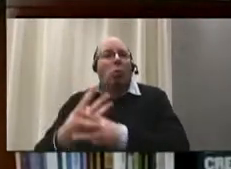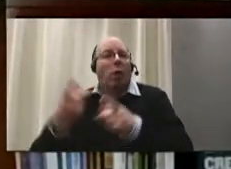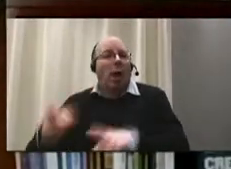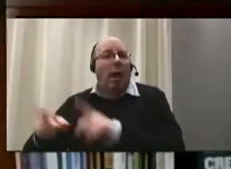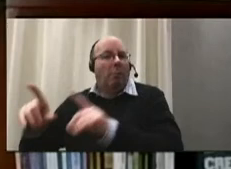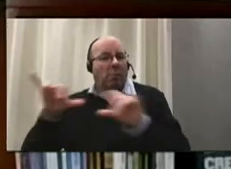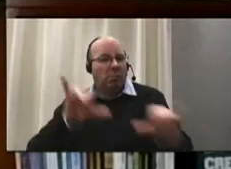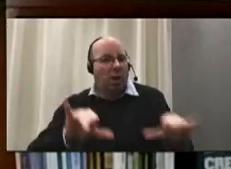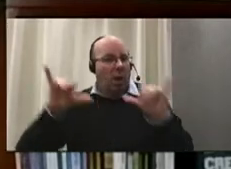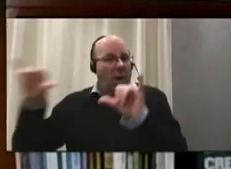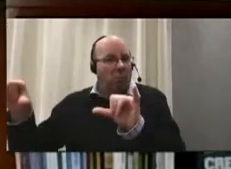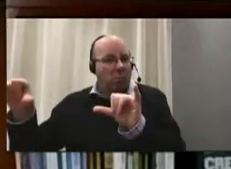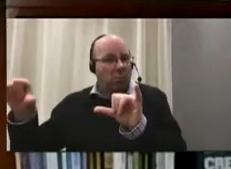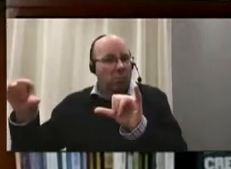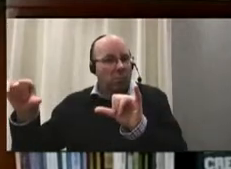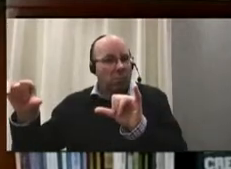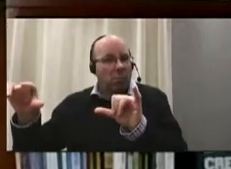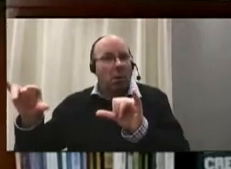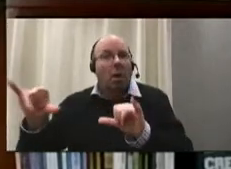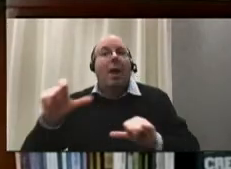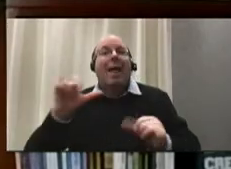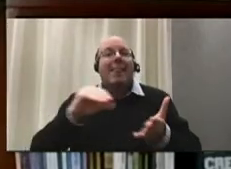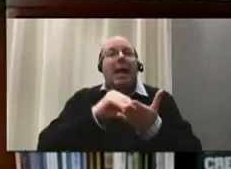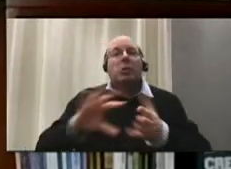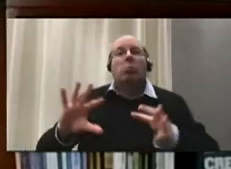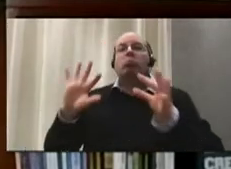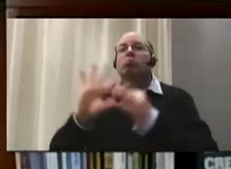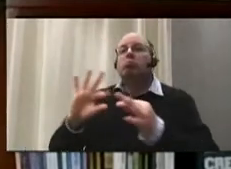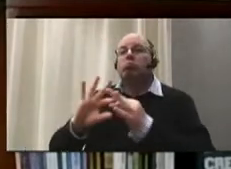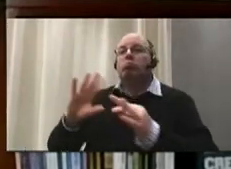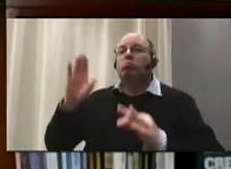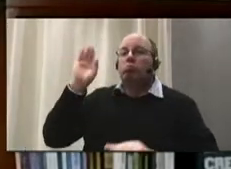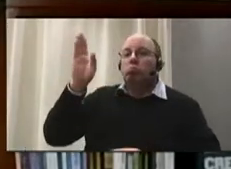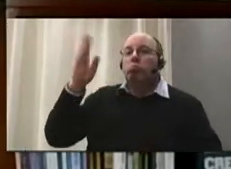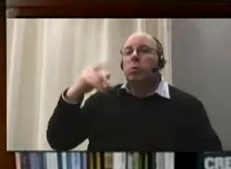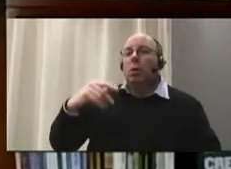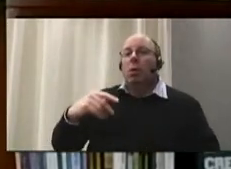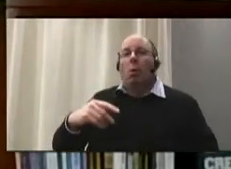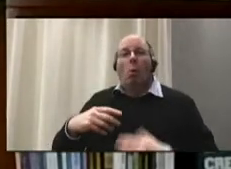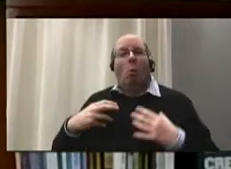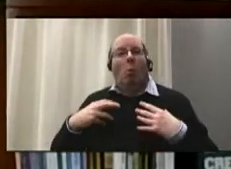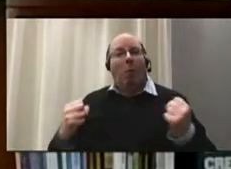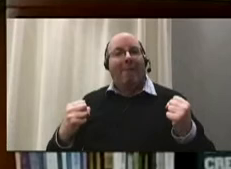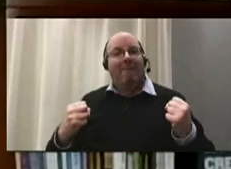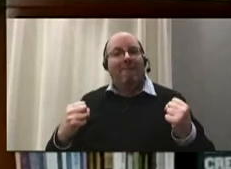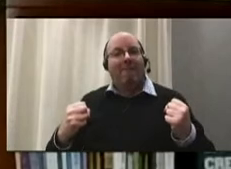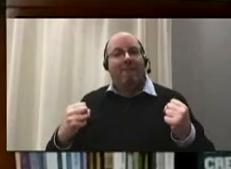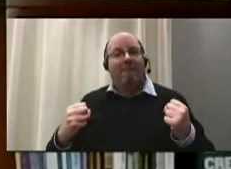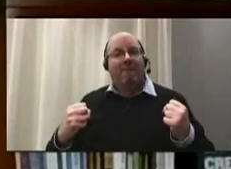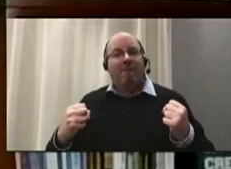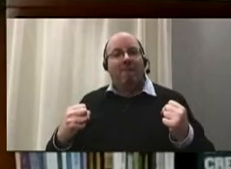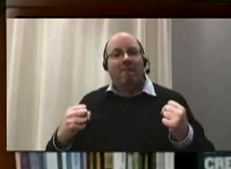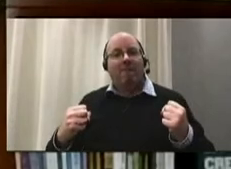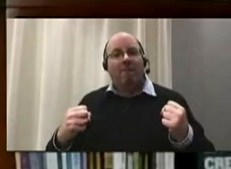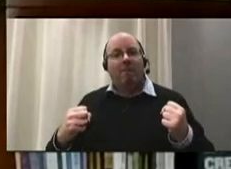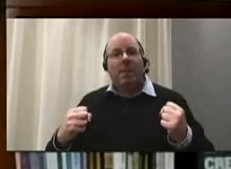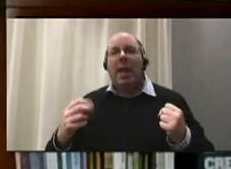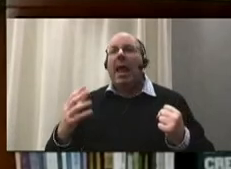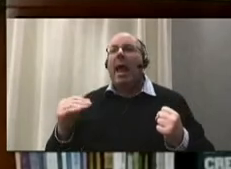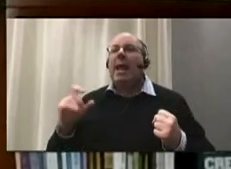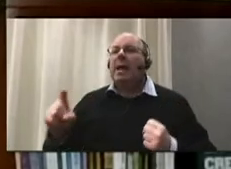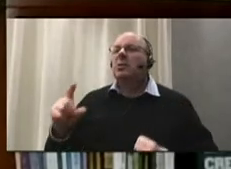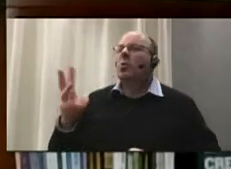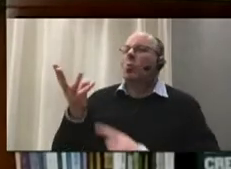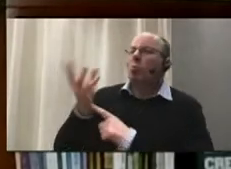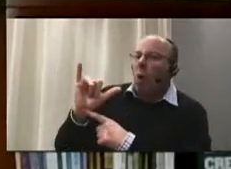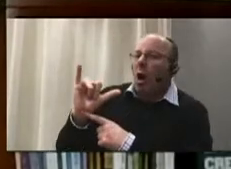courage. It takes courage, and it also takes courage to be able to say, why did this happen? If it's race